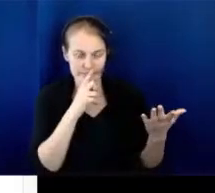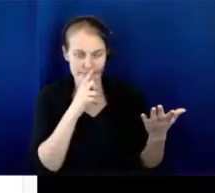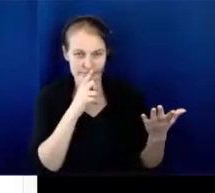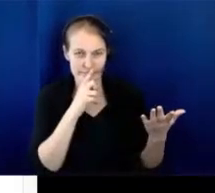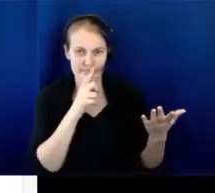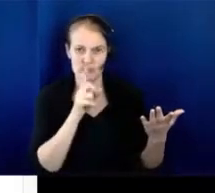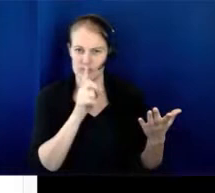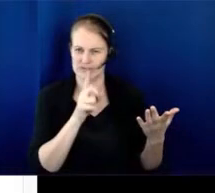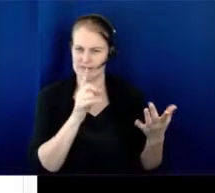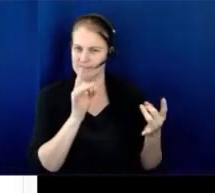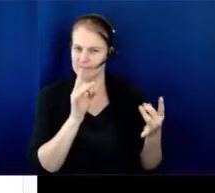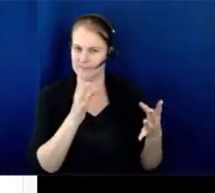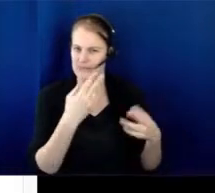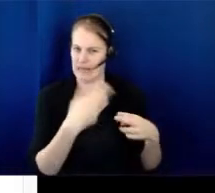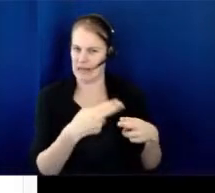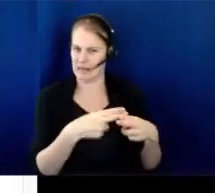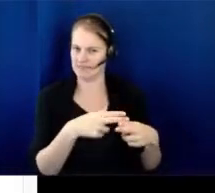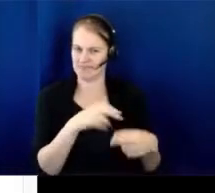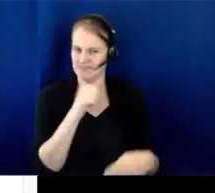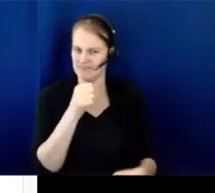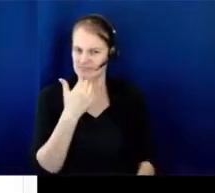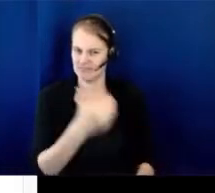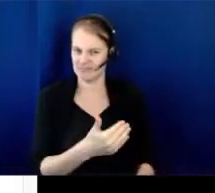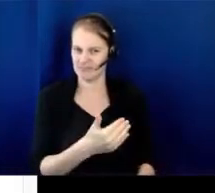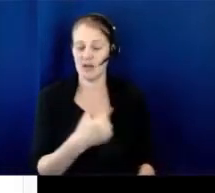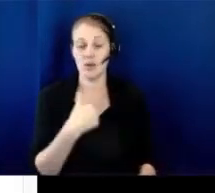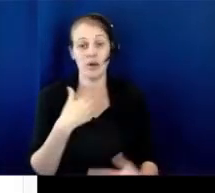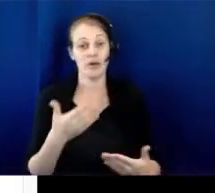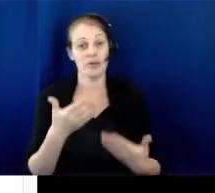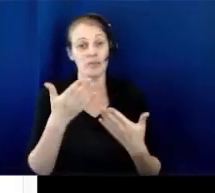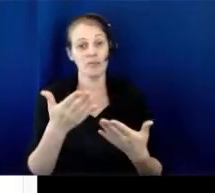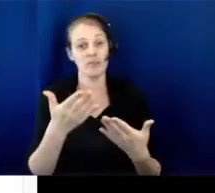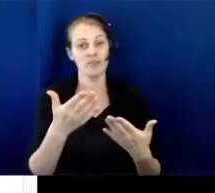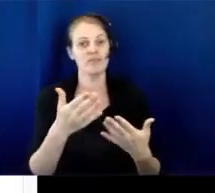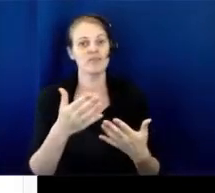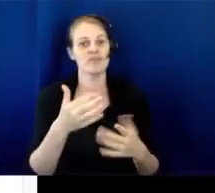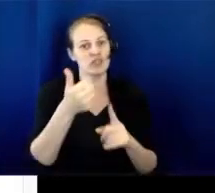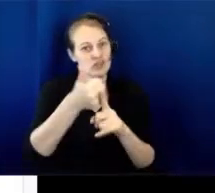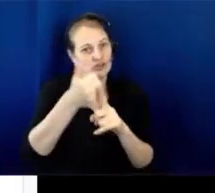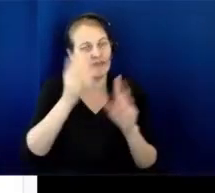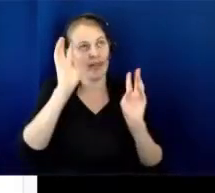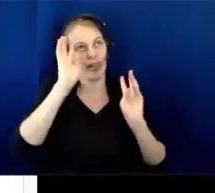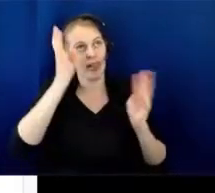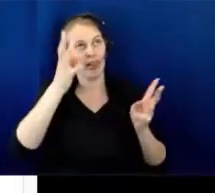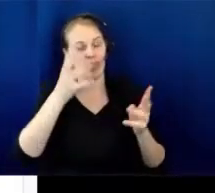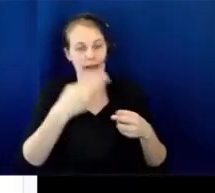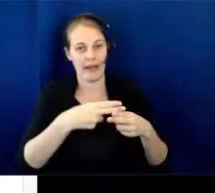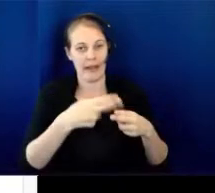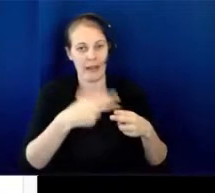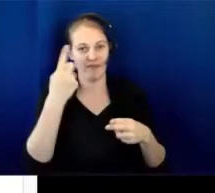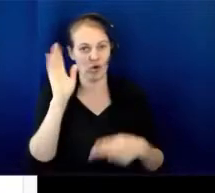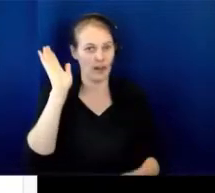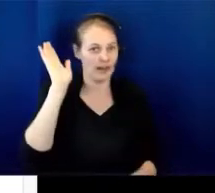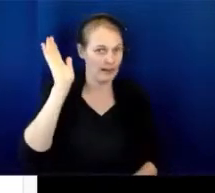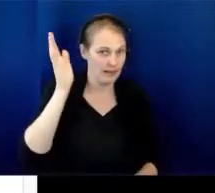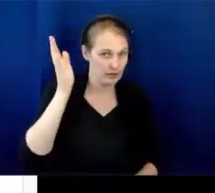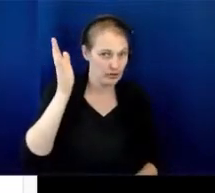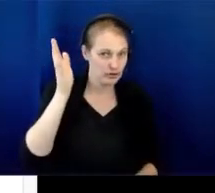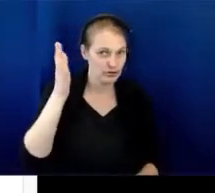really bad name. So what I recommend doing is coming up with a unique name for your lecture. And then I also